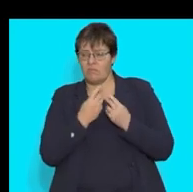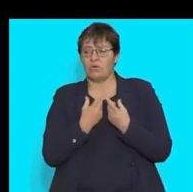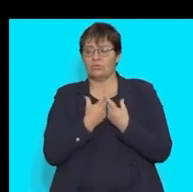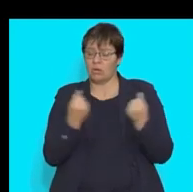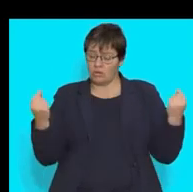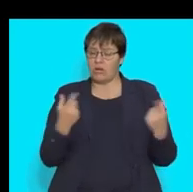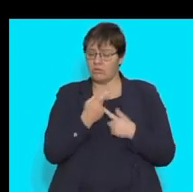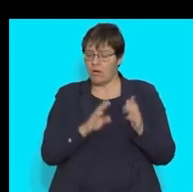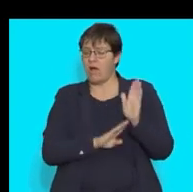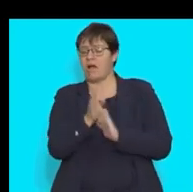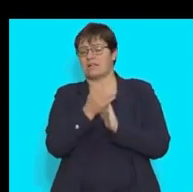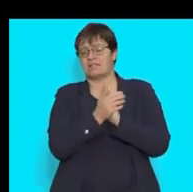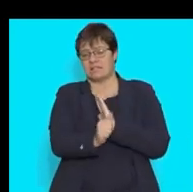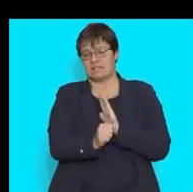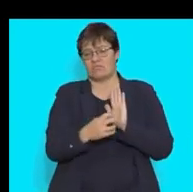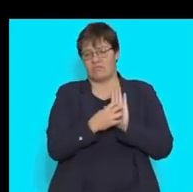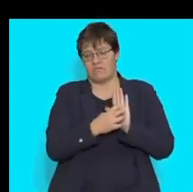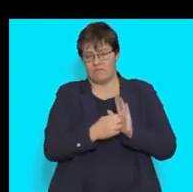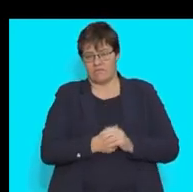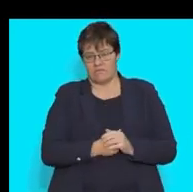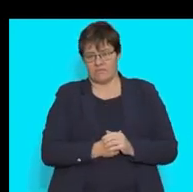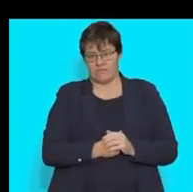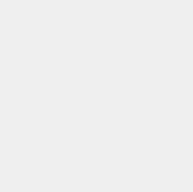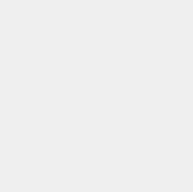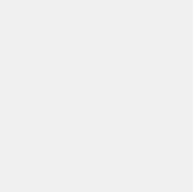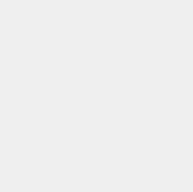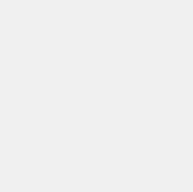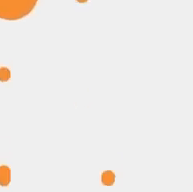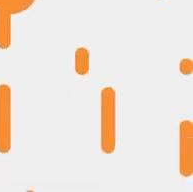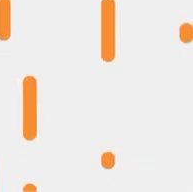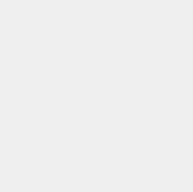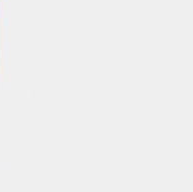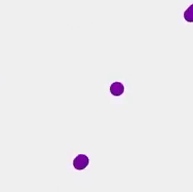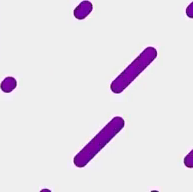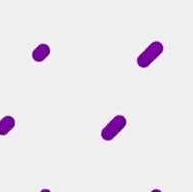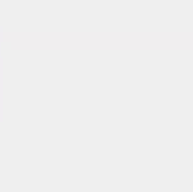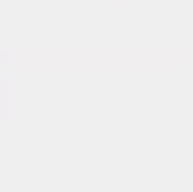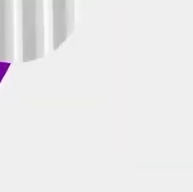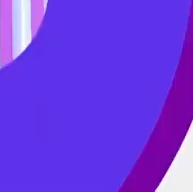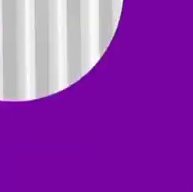lot to enhance our skills on graphs.